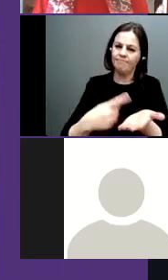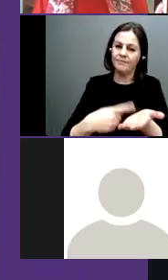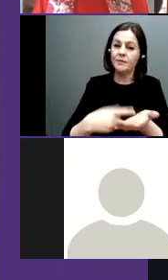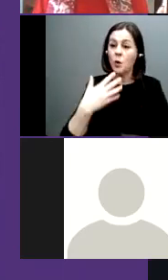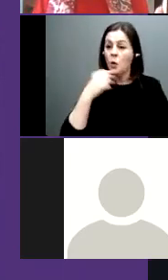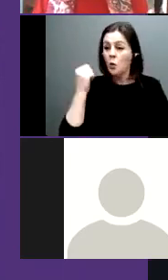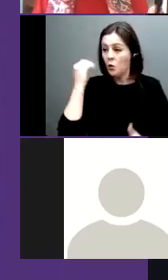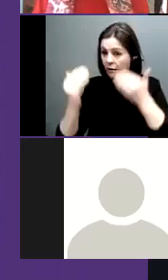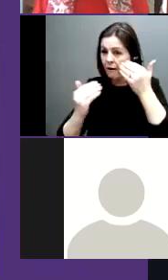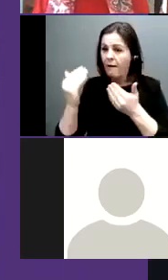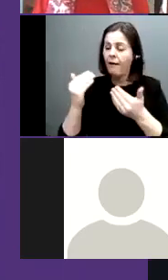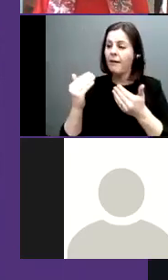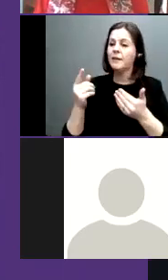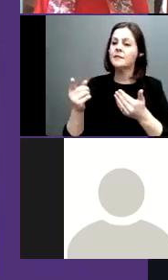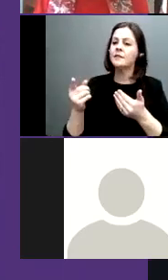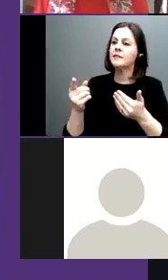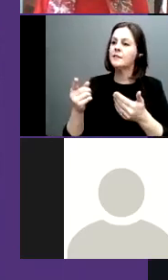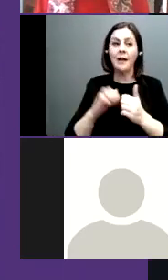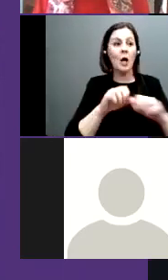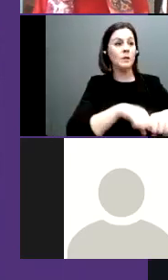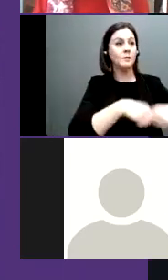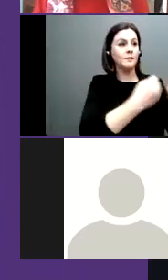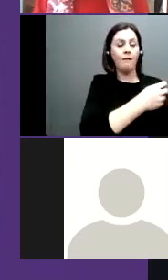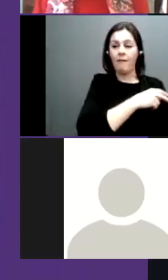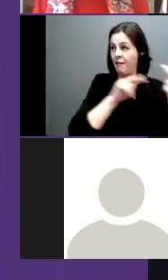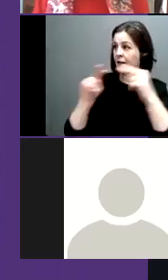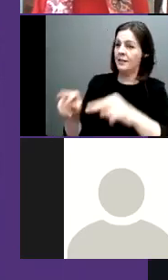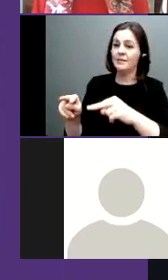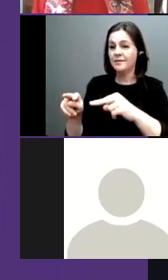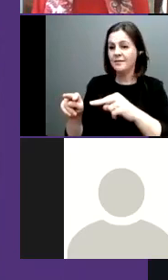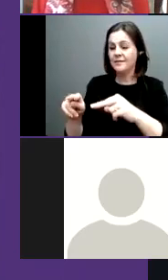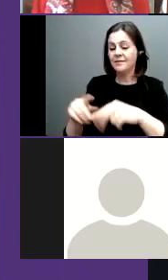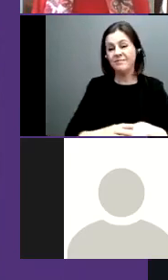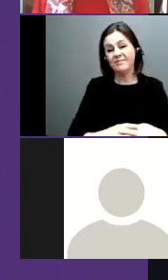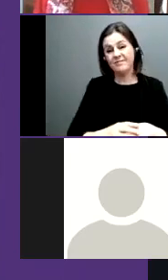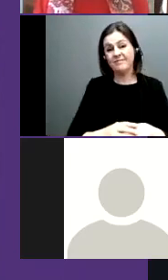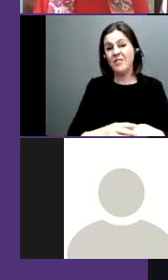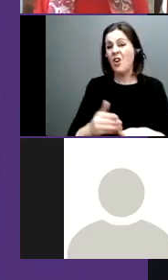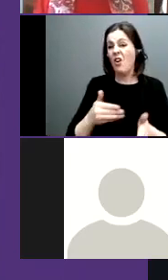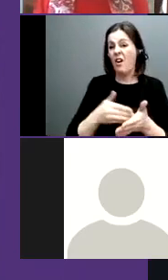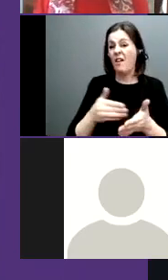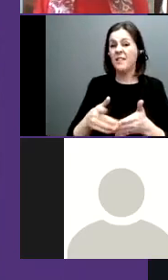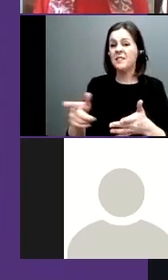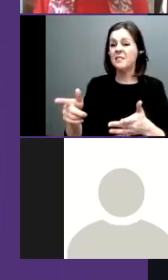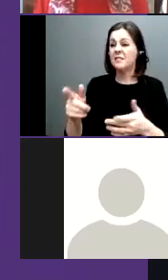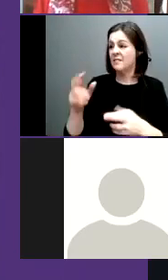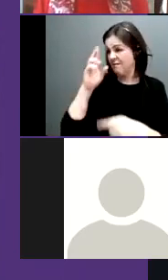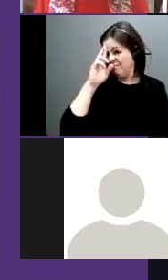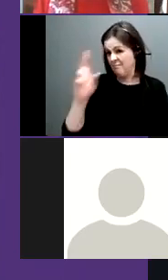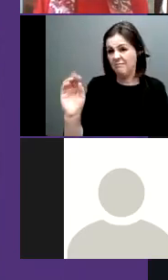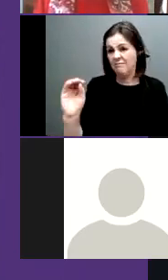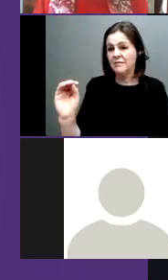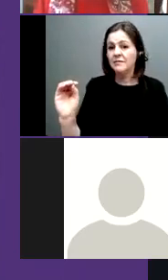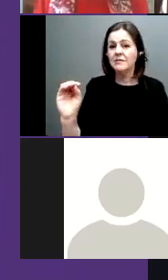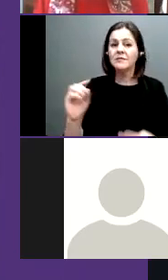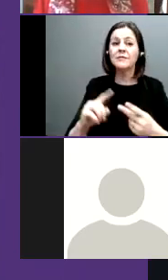how they're treated in our, or thought of in our society. They are not always respected, and they're certainly not revered as they are in some